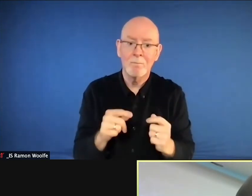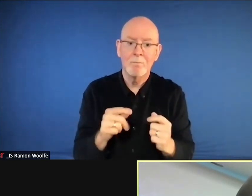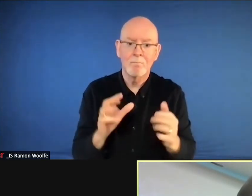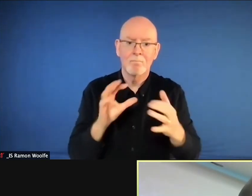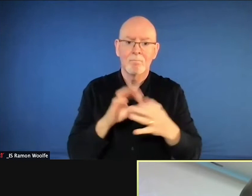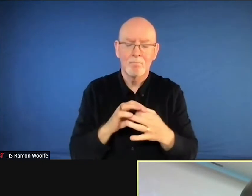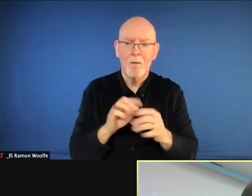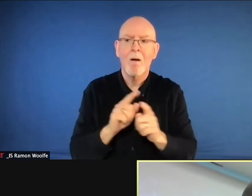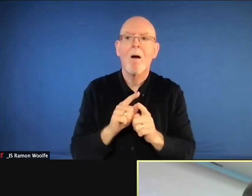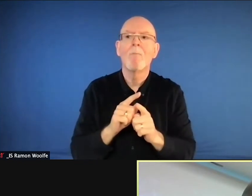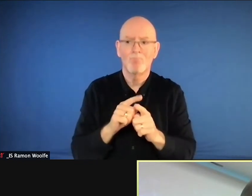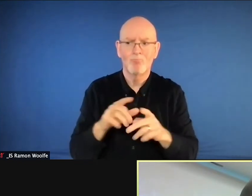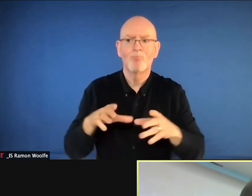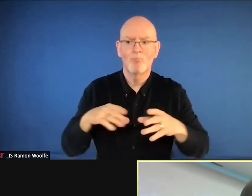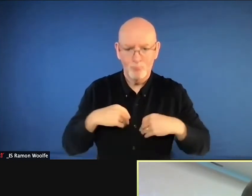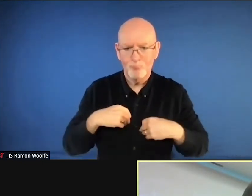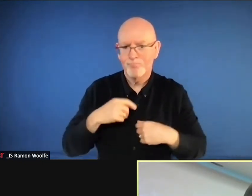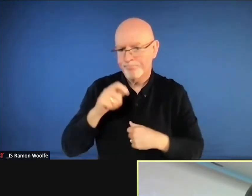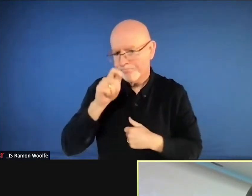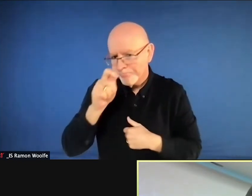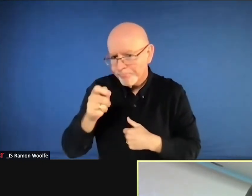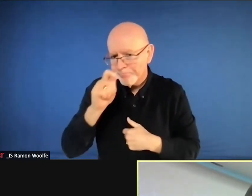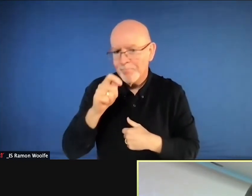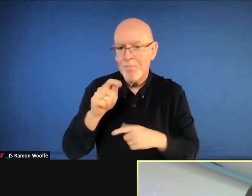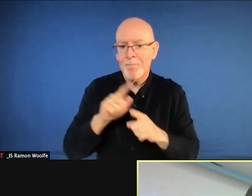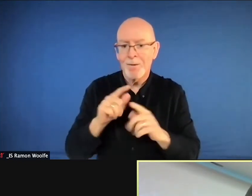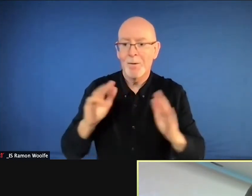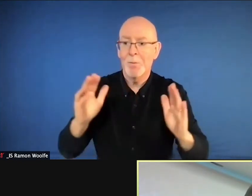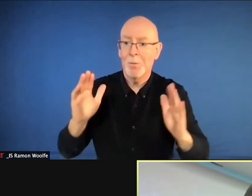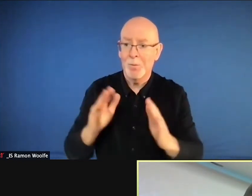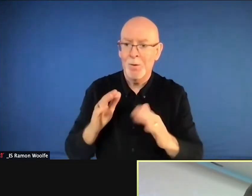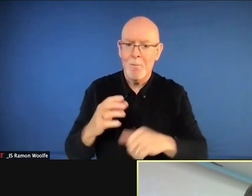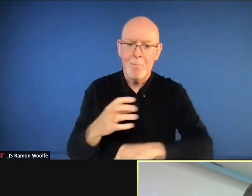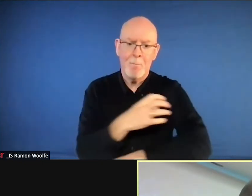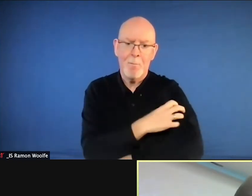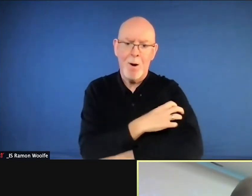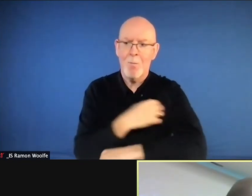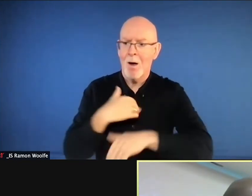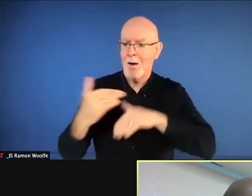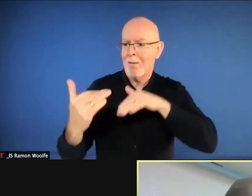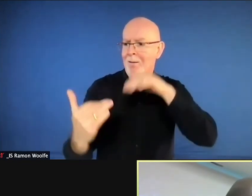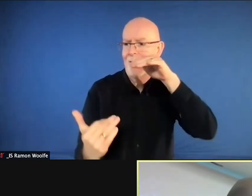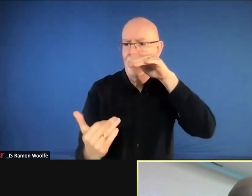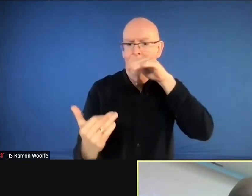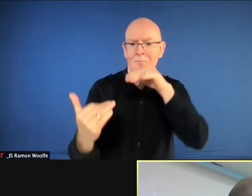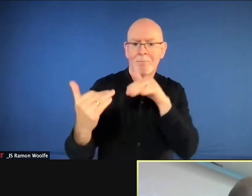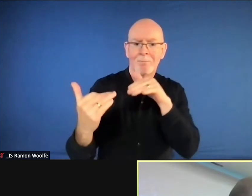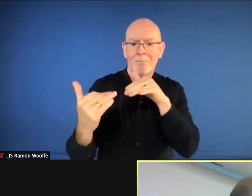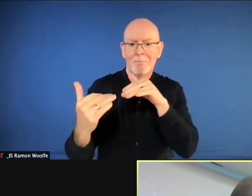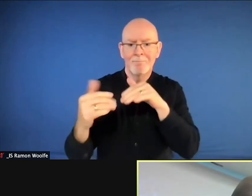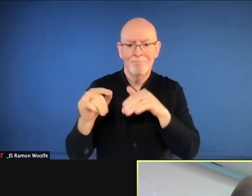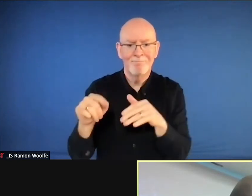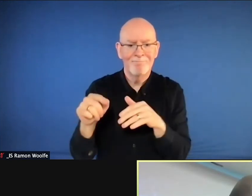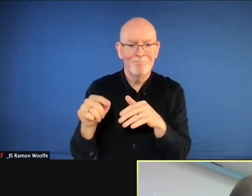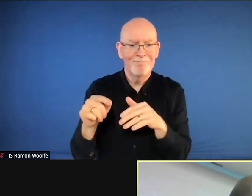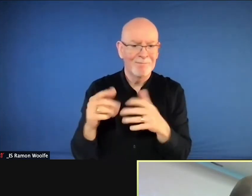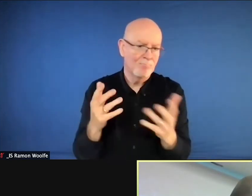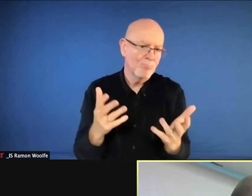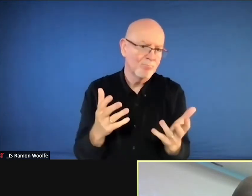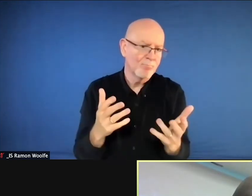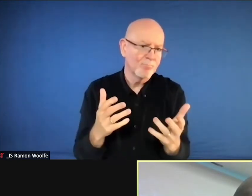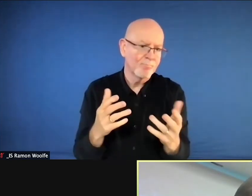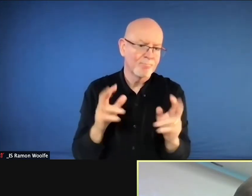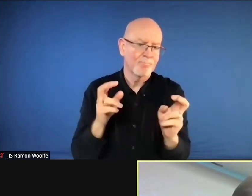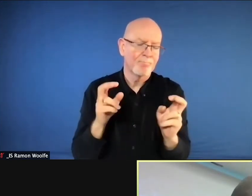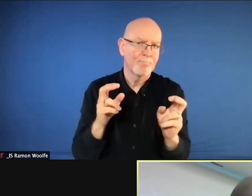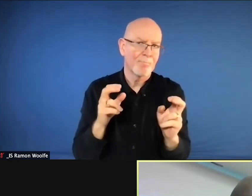power relation, which is, of course, kind of natural in this relationship between the